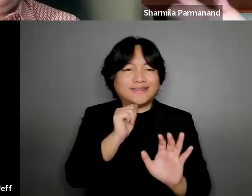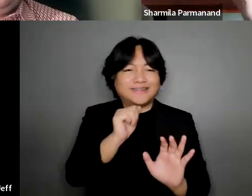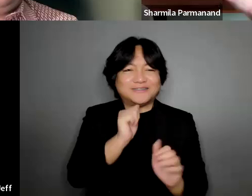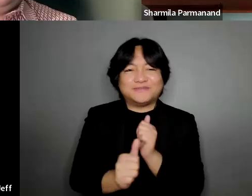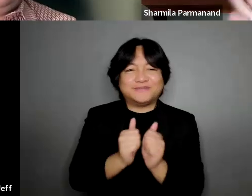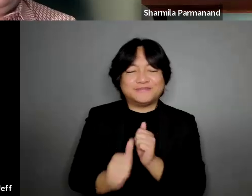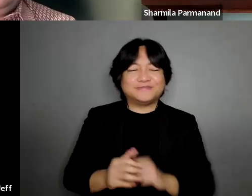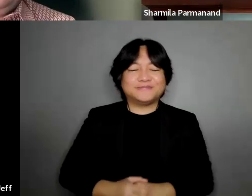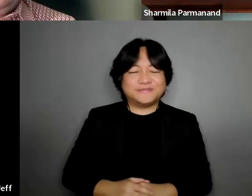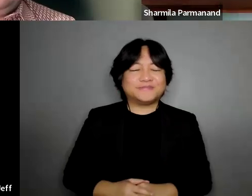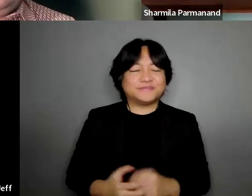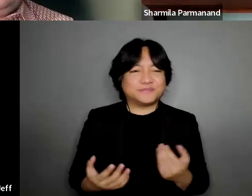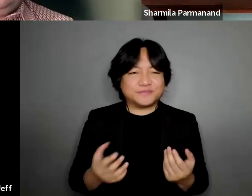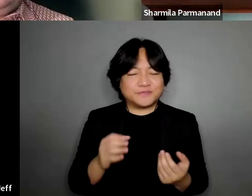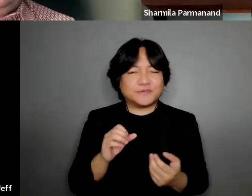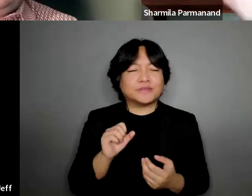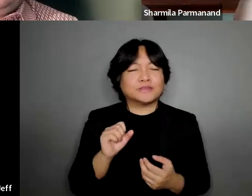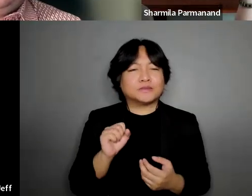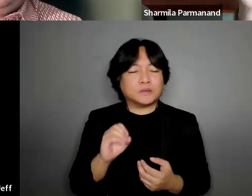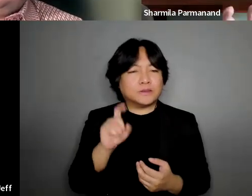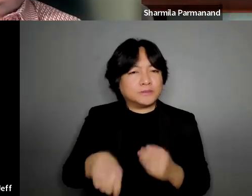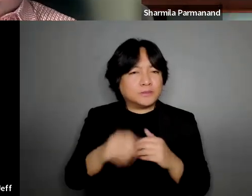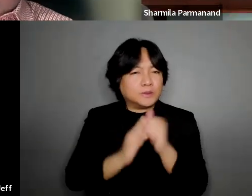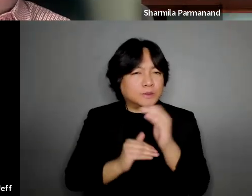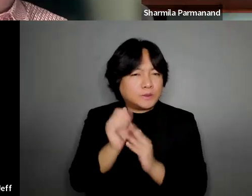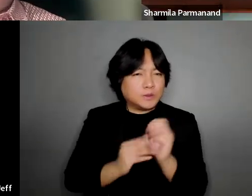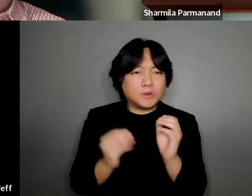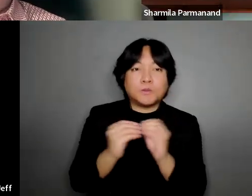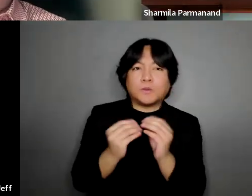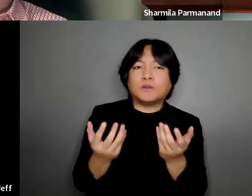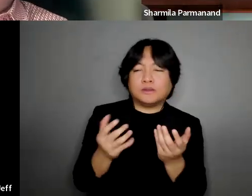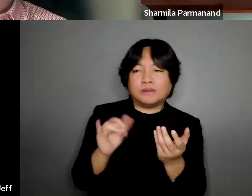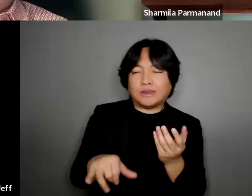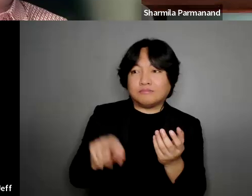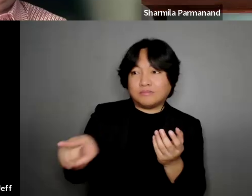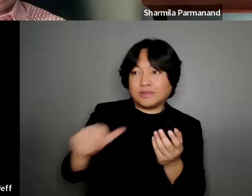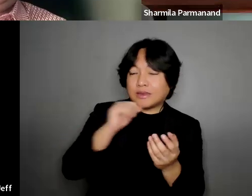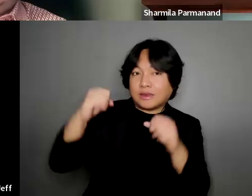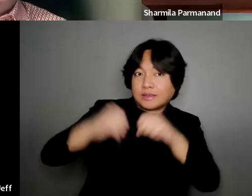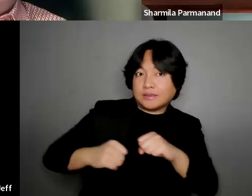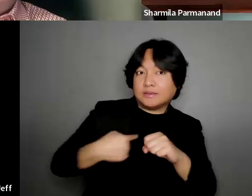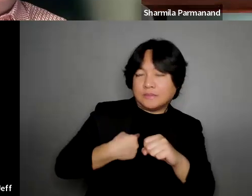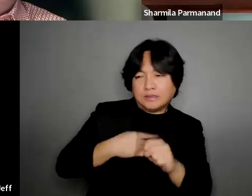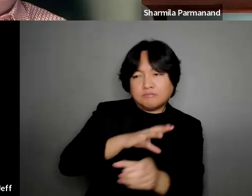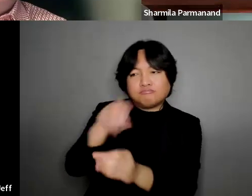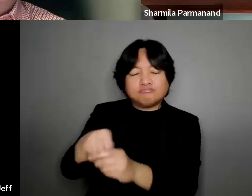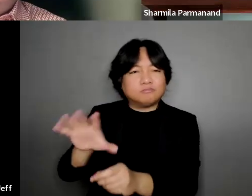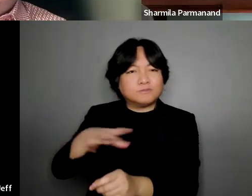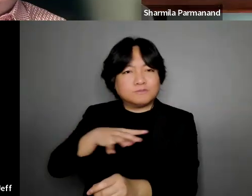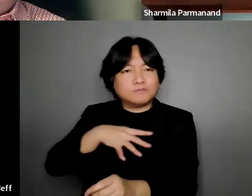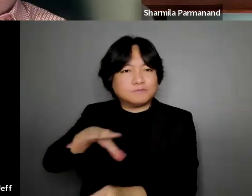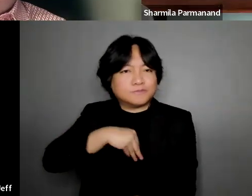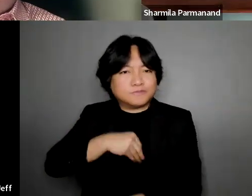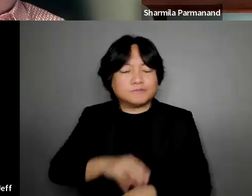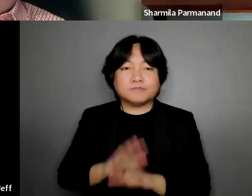And that's what I meant by be comfortable with ambivalence sometimes. The next thing is, I agree with the point on